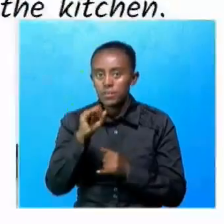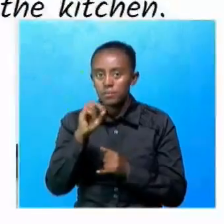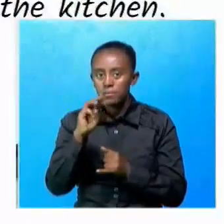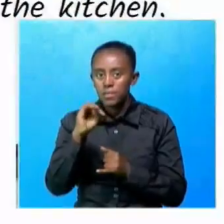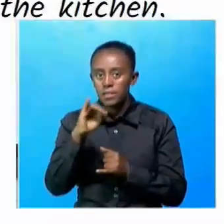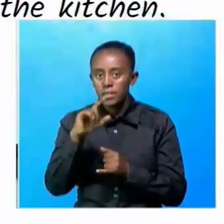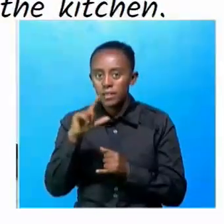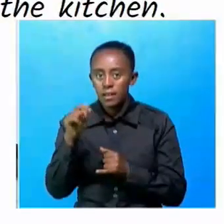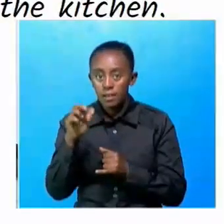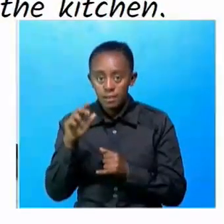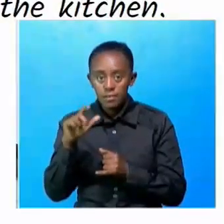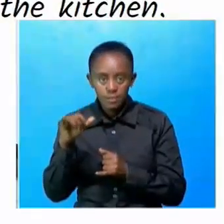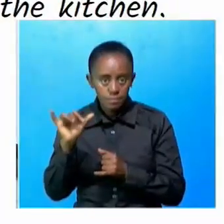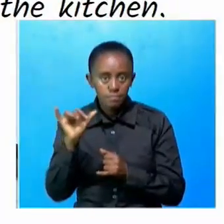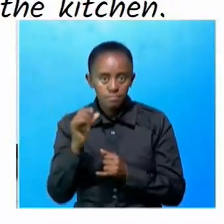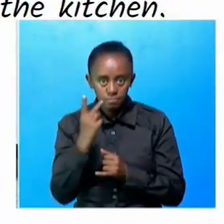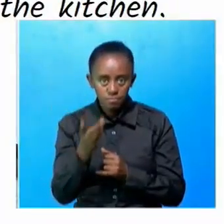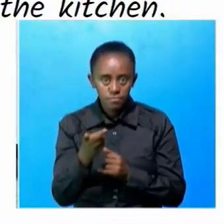Right.